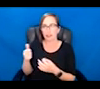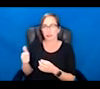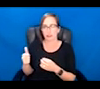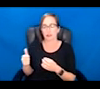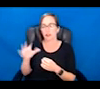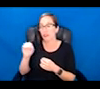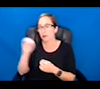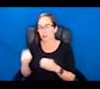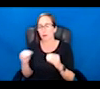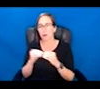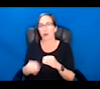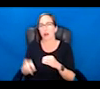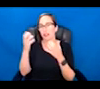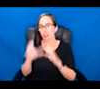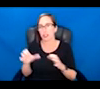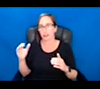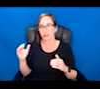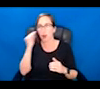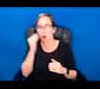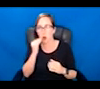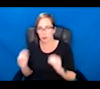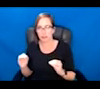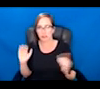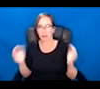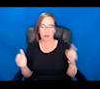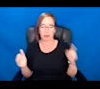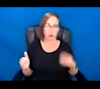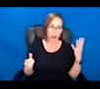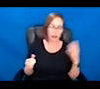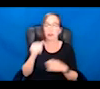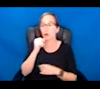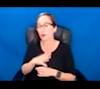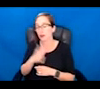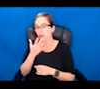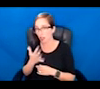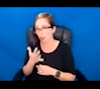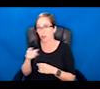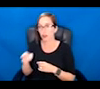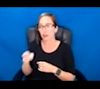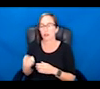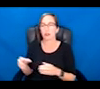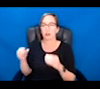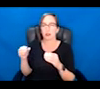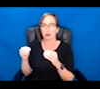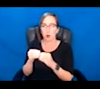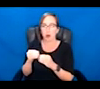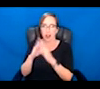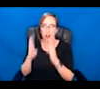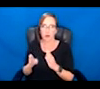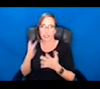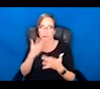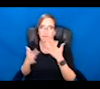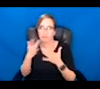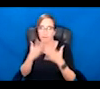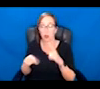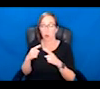American families. We know that women of color are more likely than anyone else to experience housing insecurity. Then once we do have homes